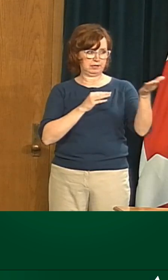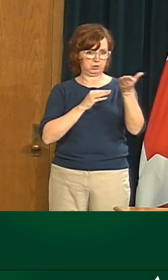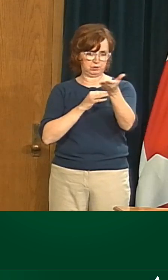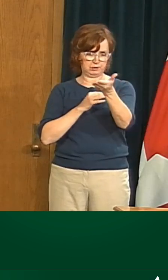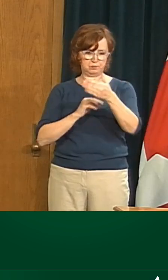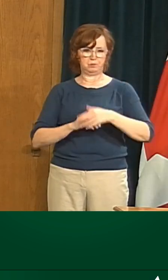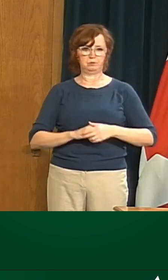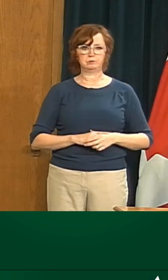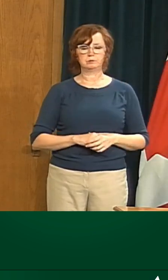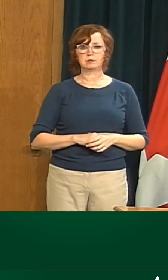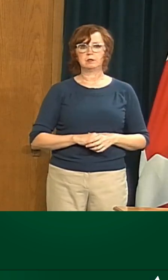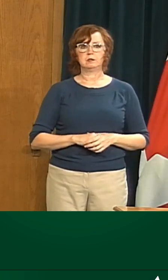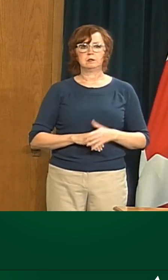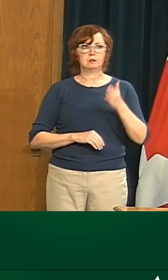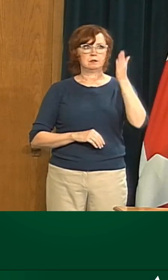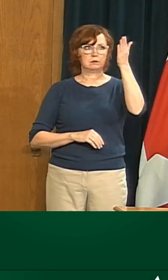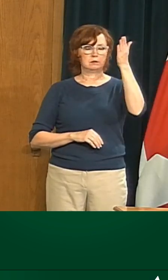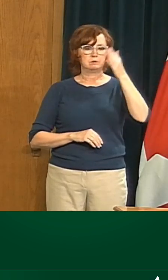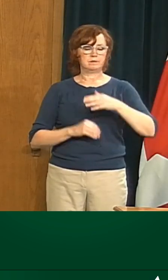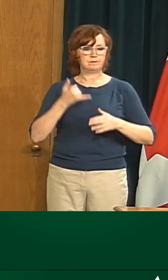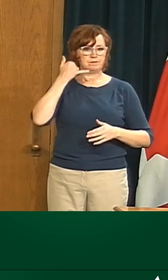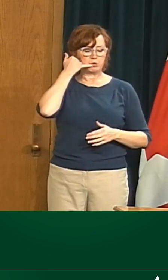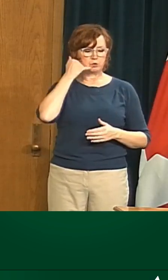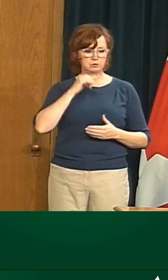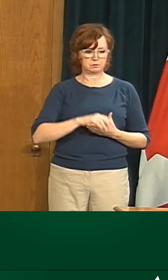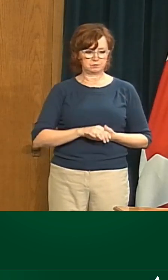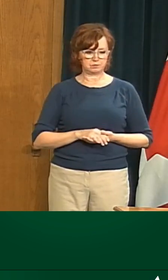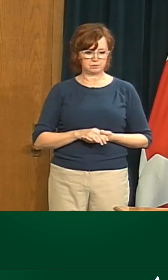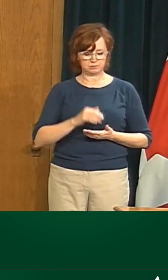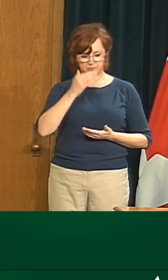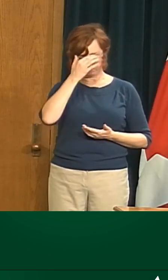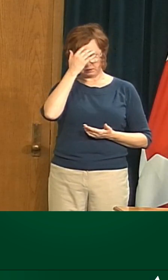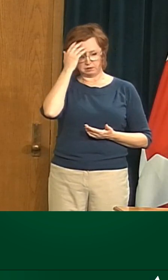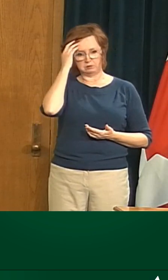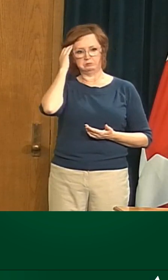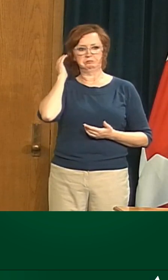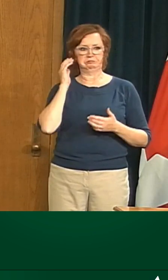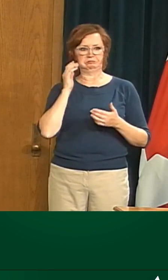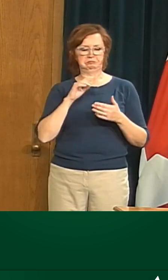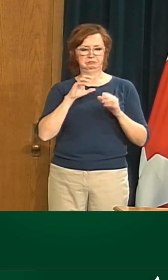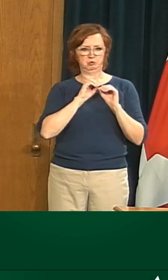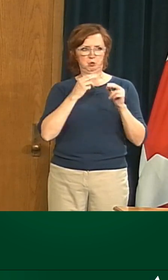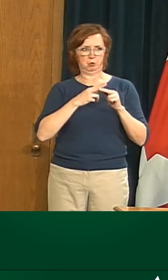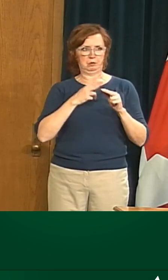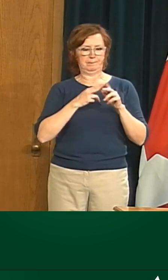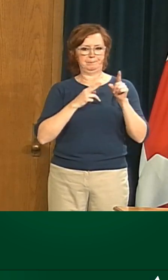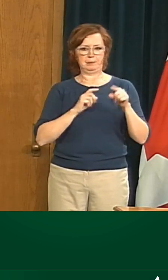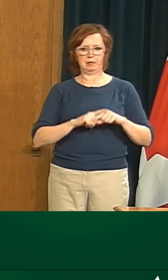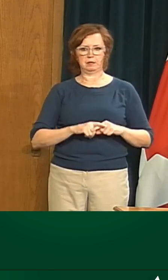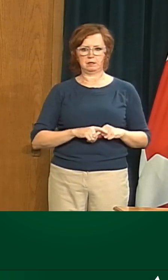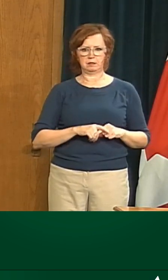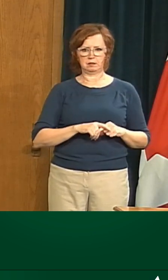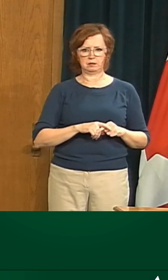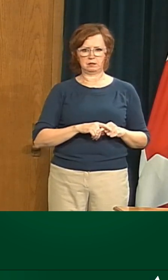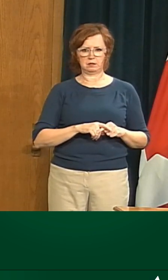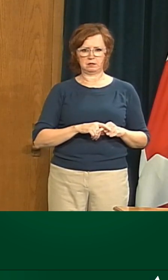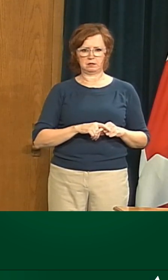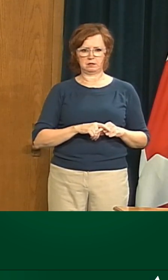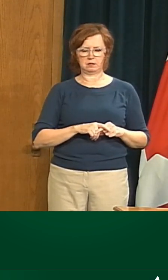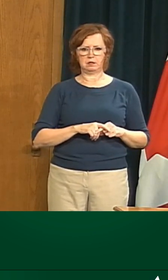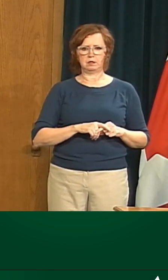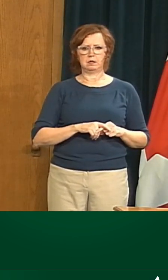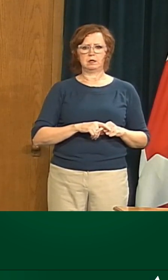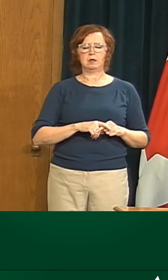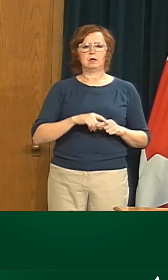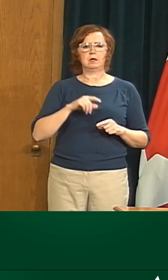Operator? We have any discussions with Chemical or SSR Mining about reopening Cigar